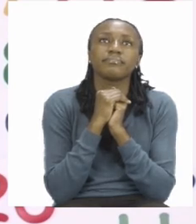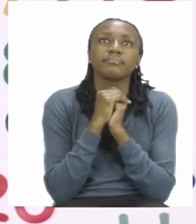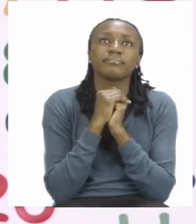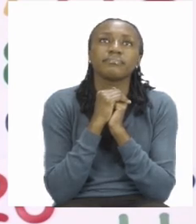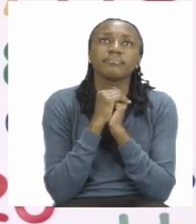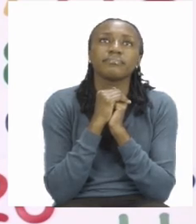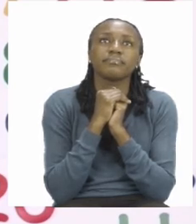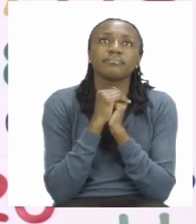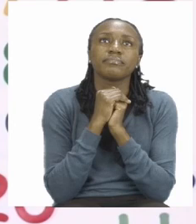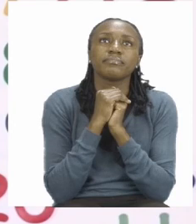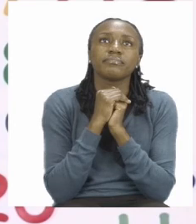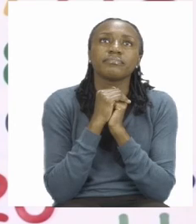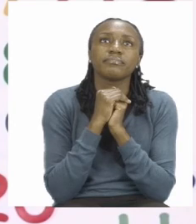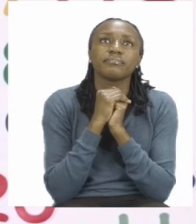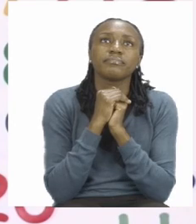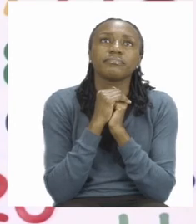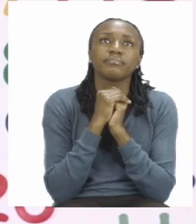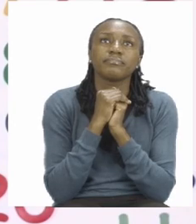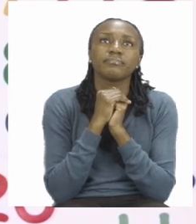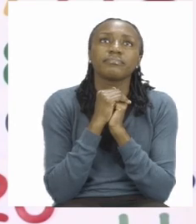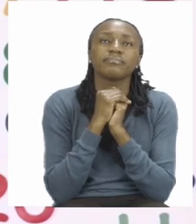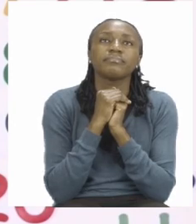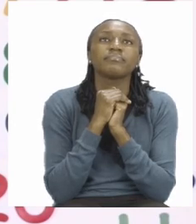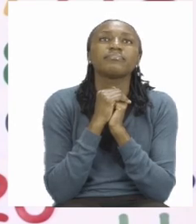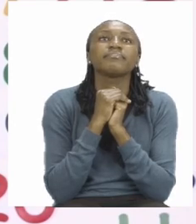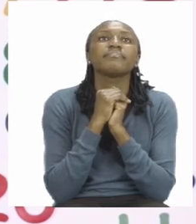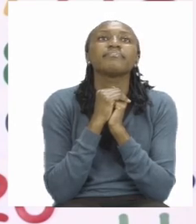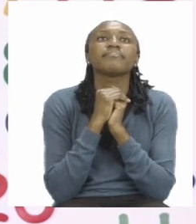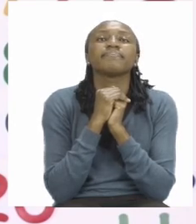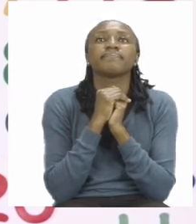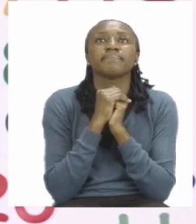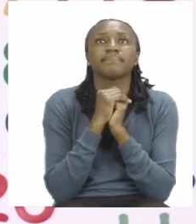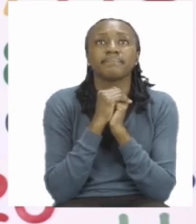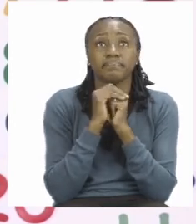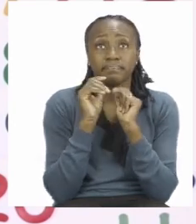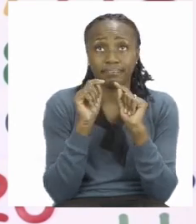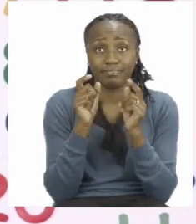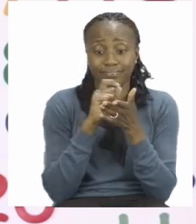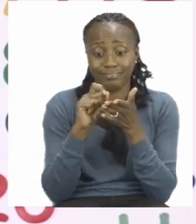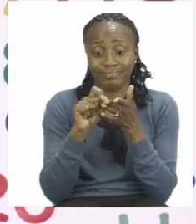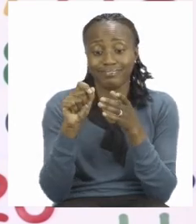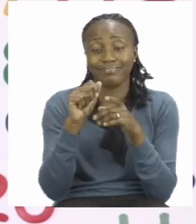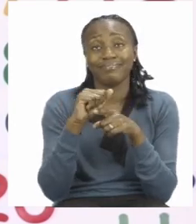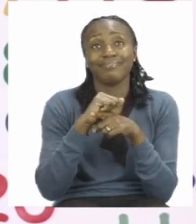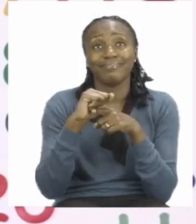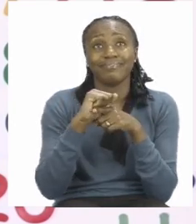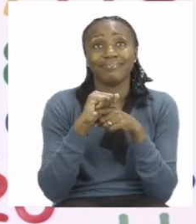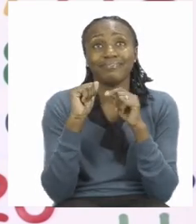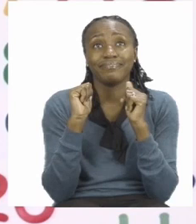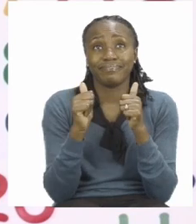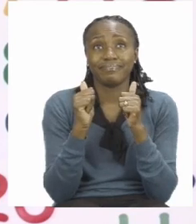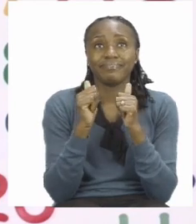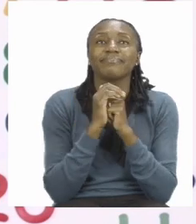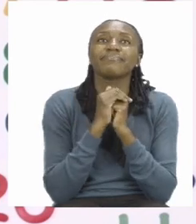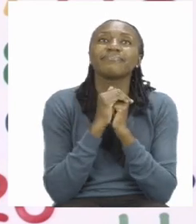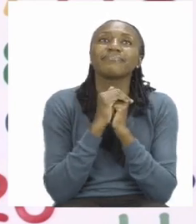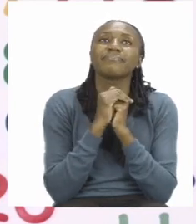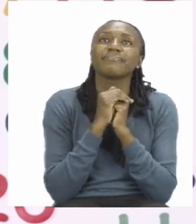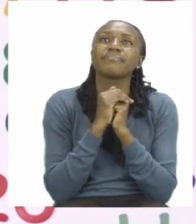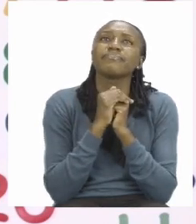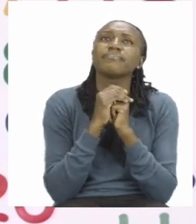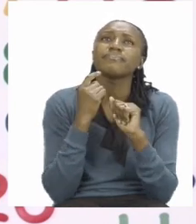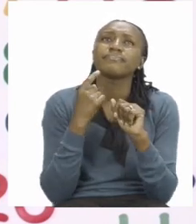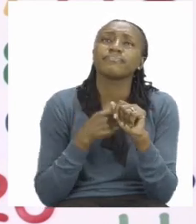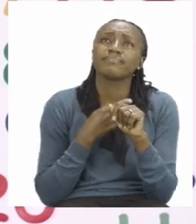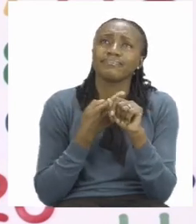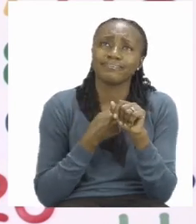line. Then the 3rd rule, which will help you have neat handwriting, is to follow